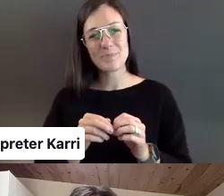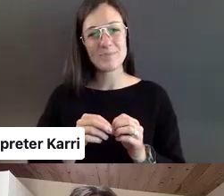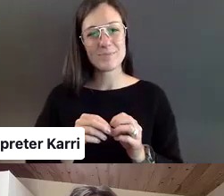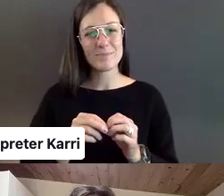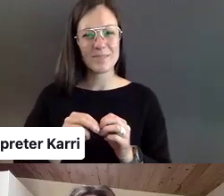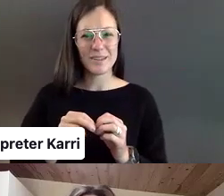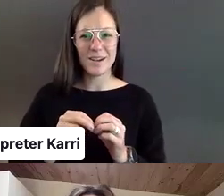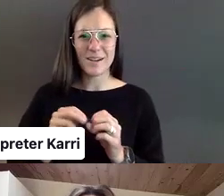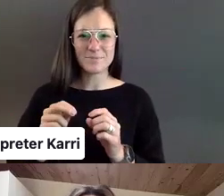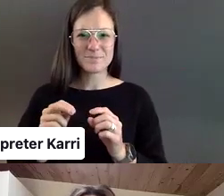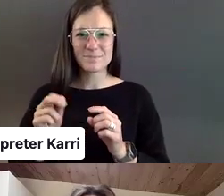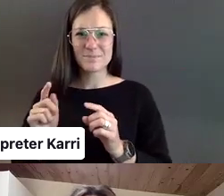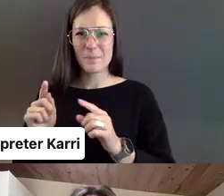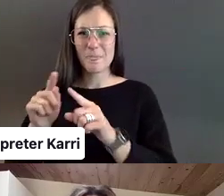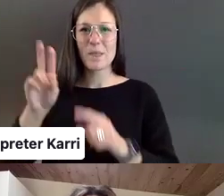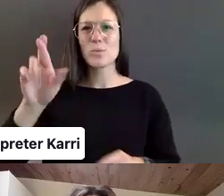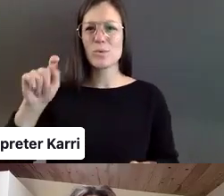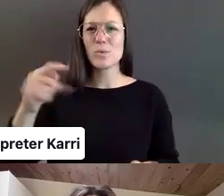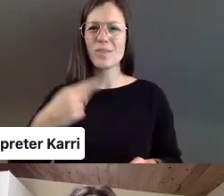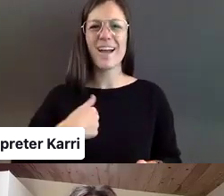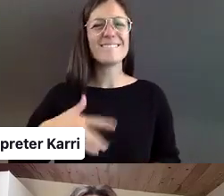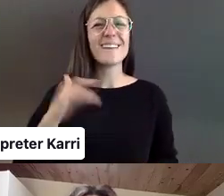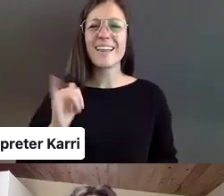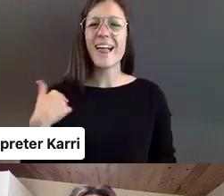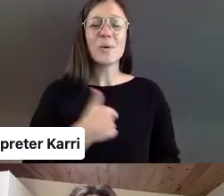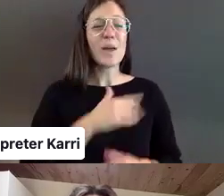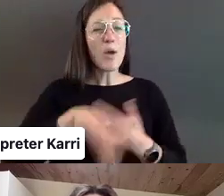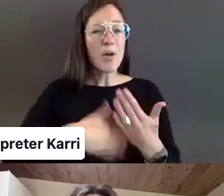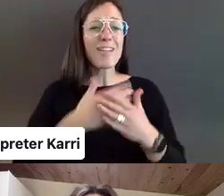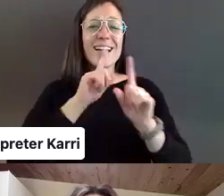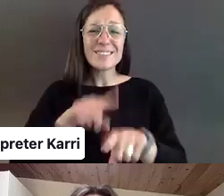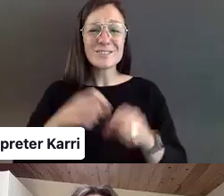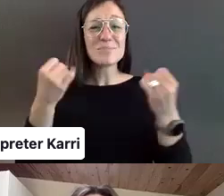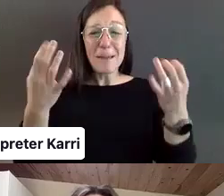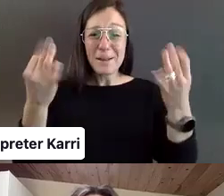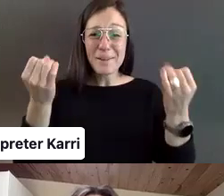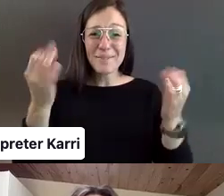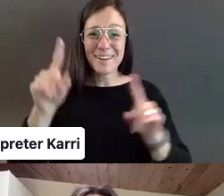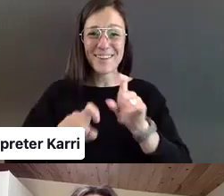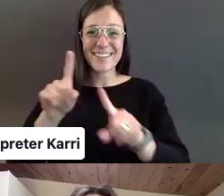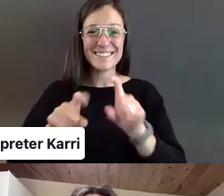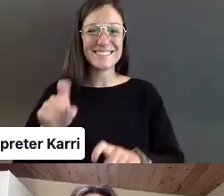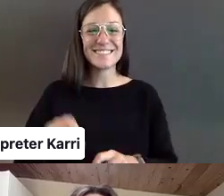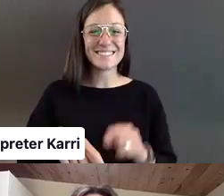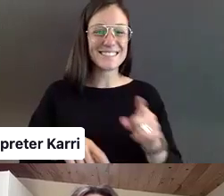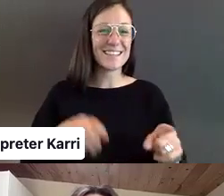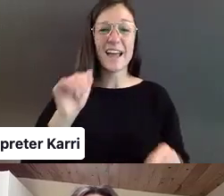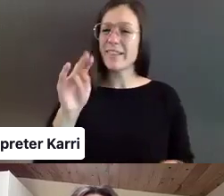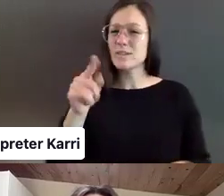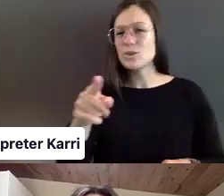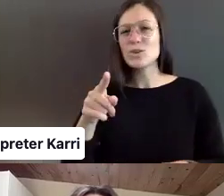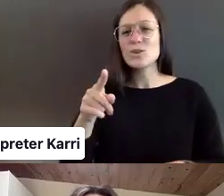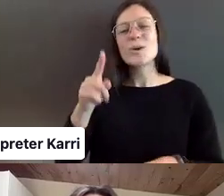This point, I feel like we've all answered so many questions. Totally. Like we don't remember the ones we